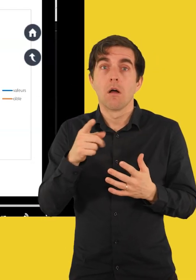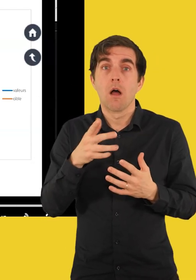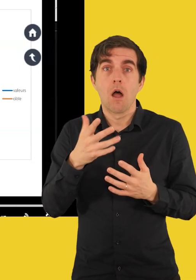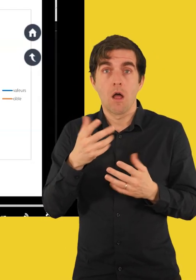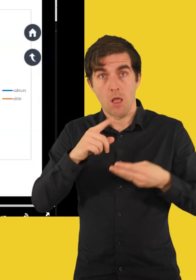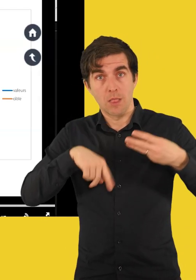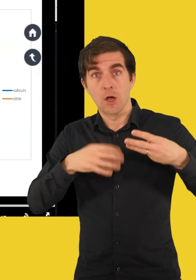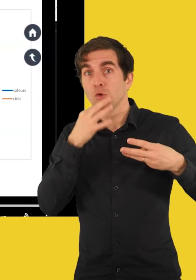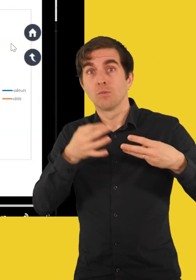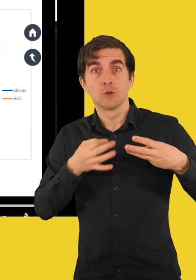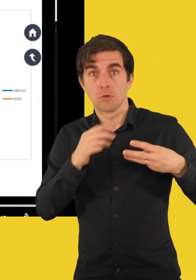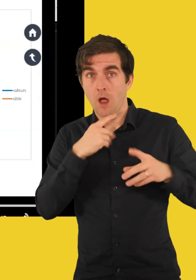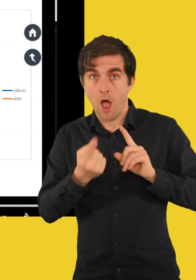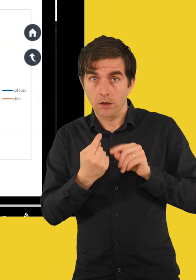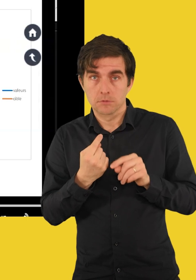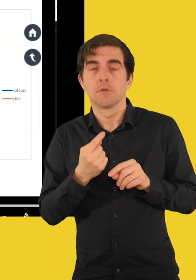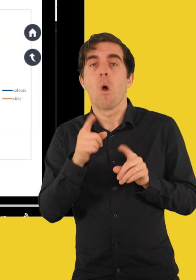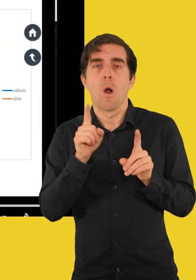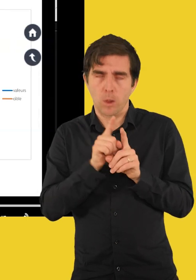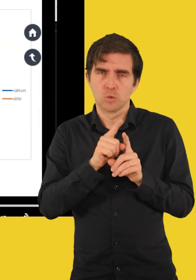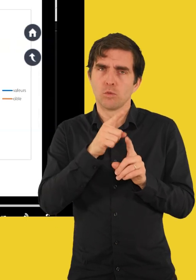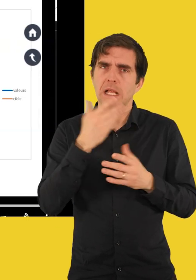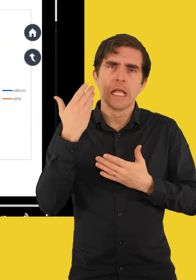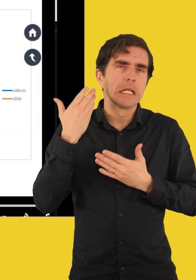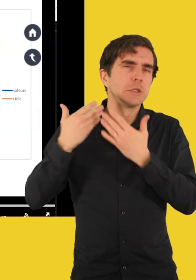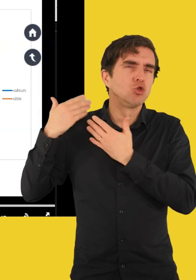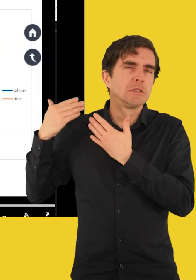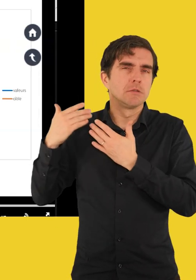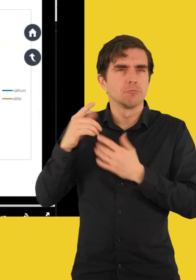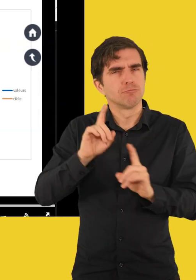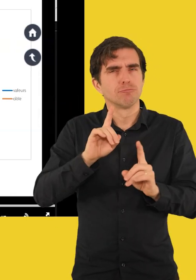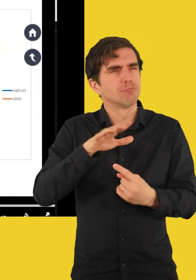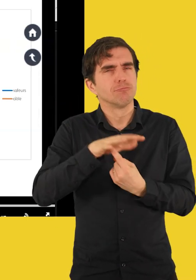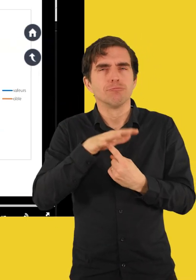answer to the three question, and you have also like the historical